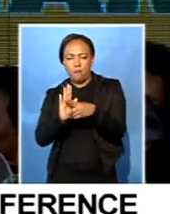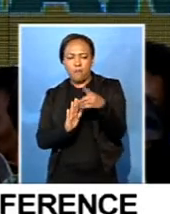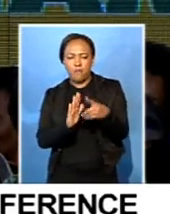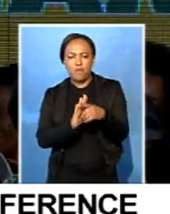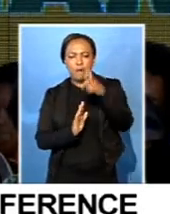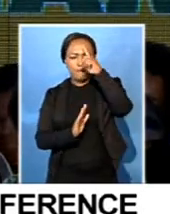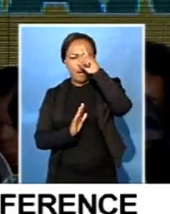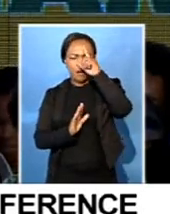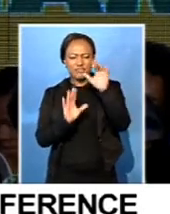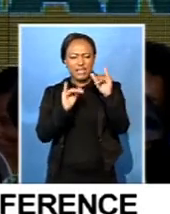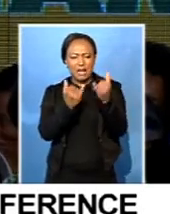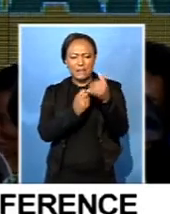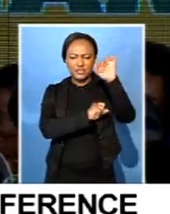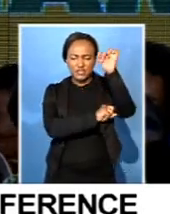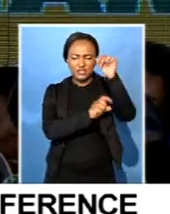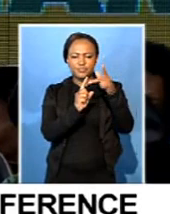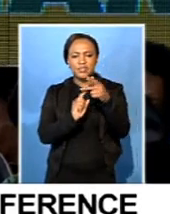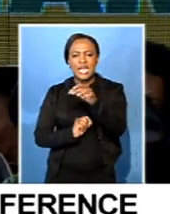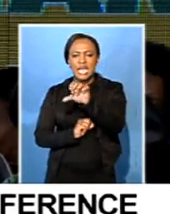and SMMEs.